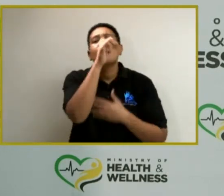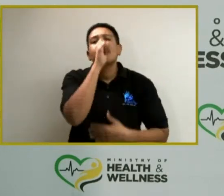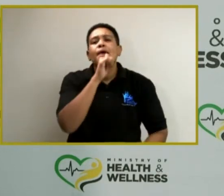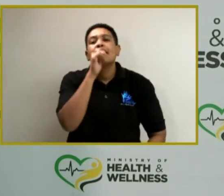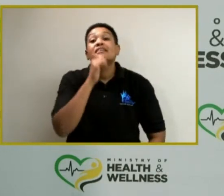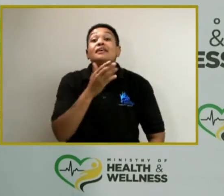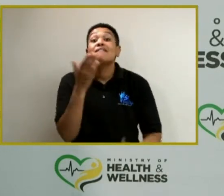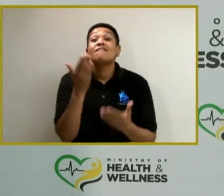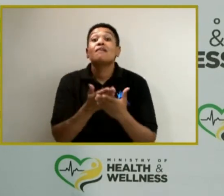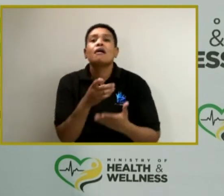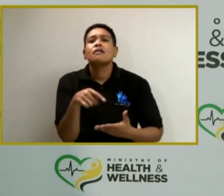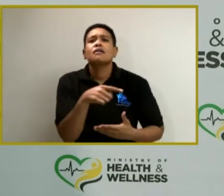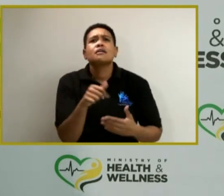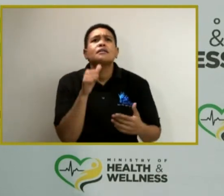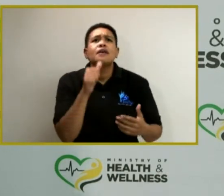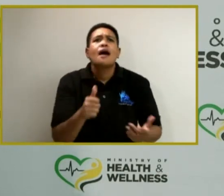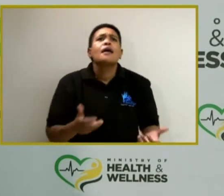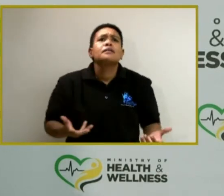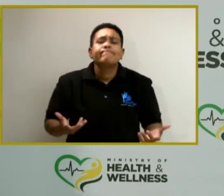that they are not,